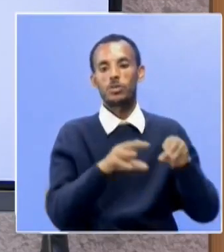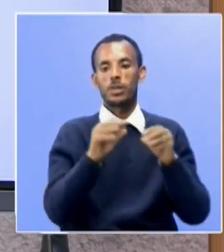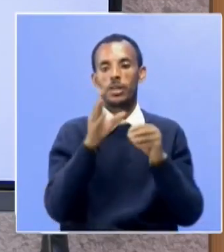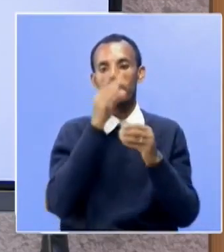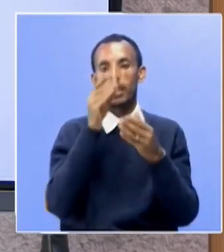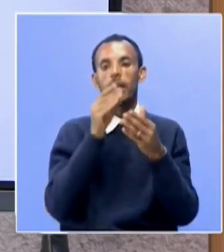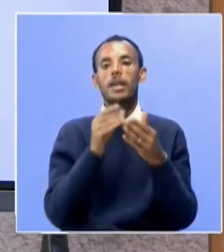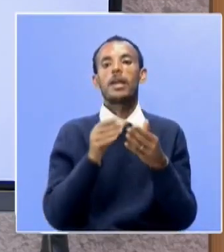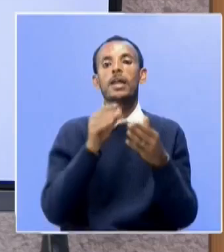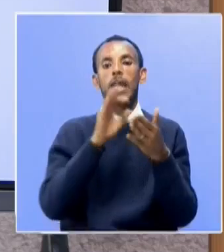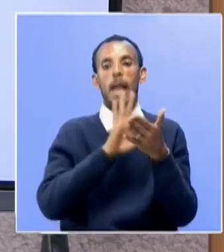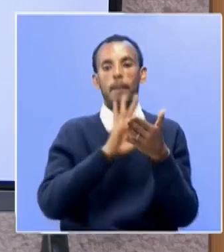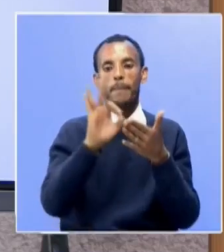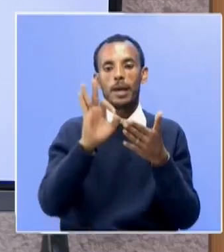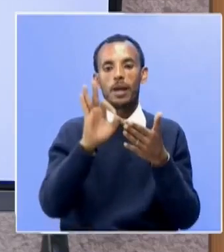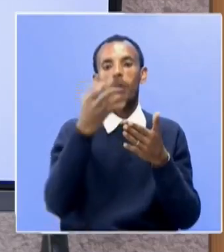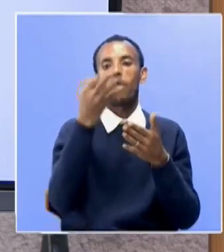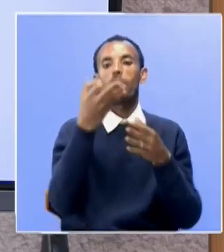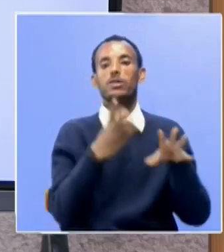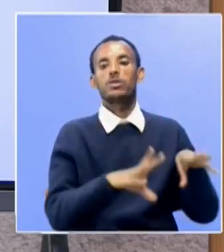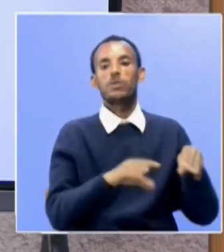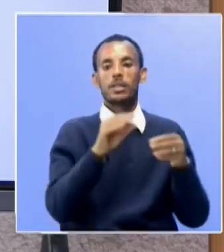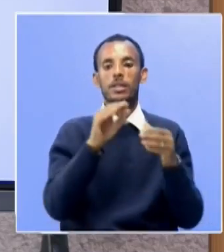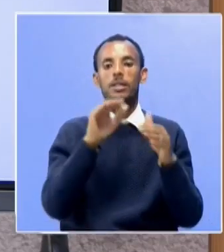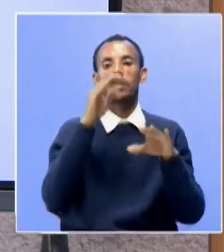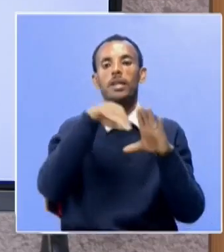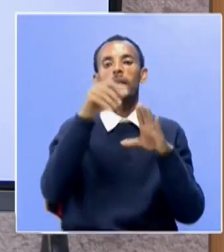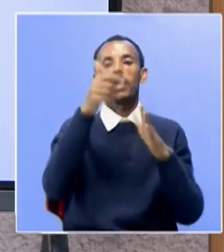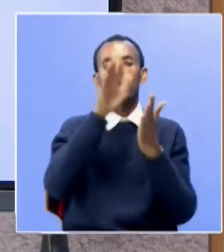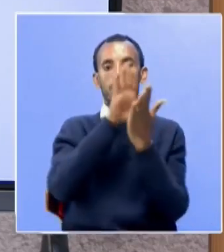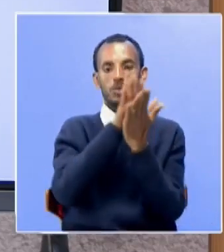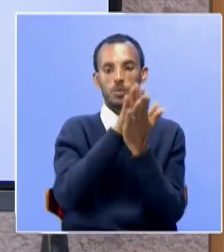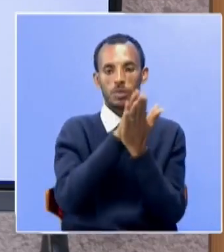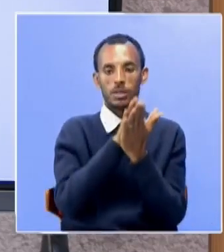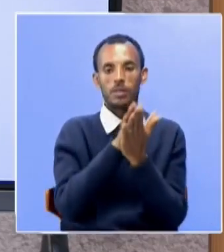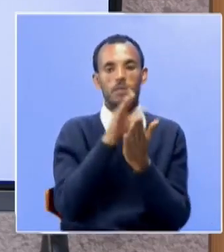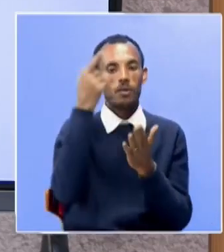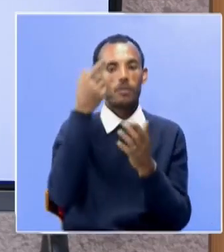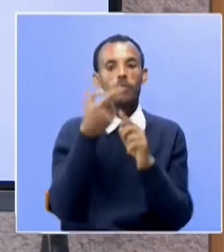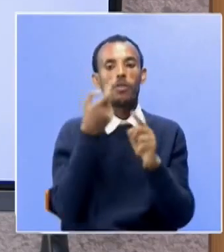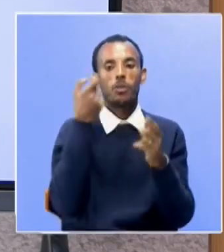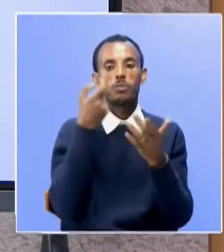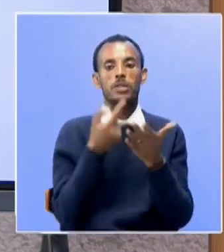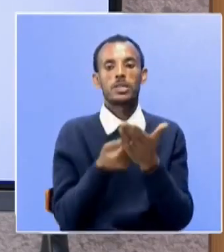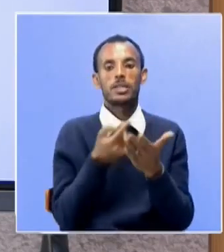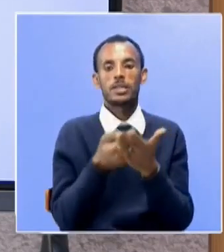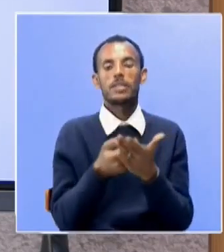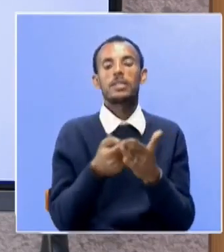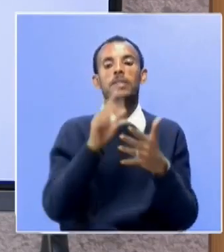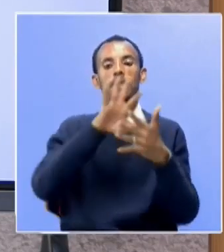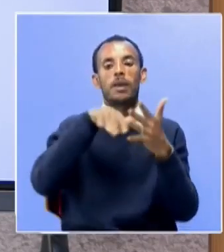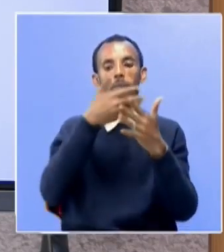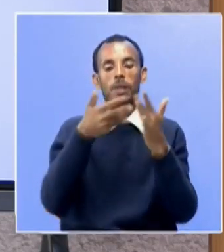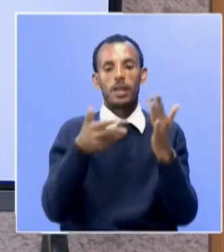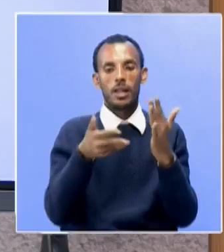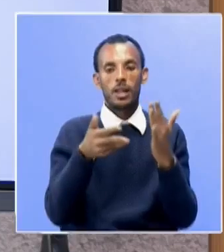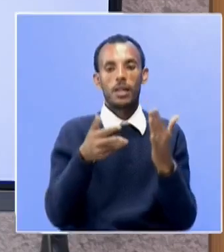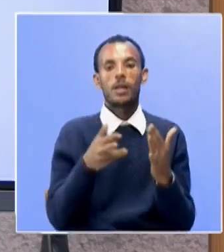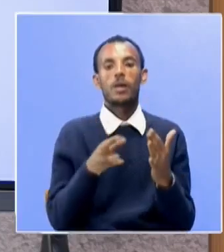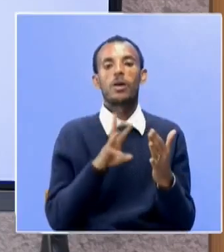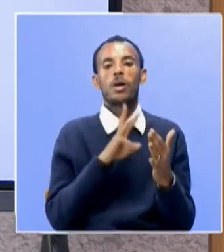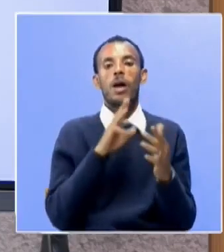the number of students in a given school. So from this from this graph,